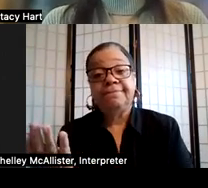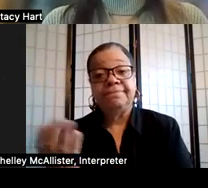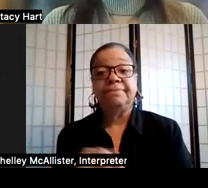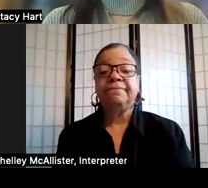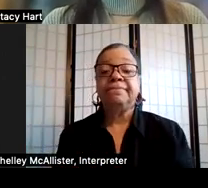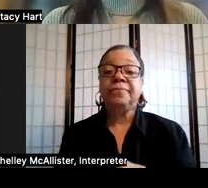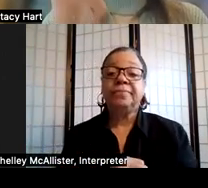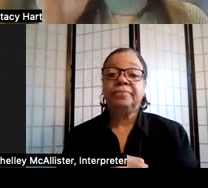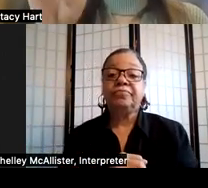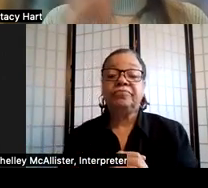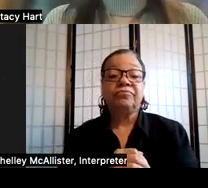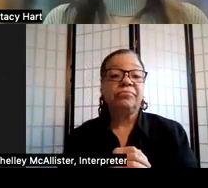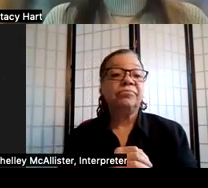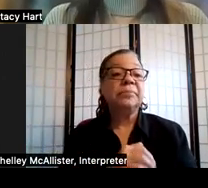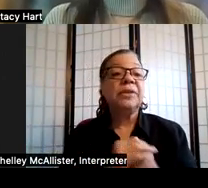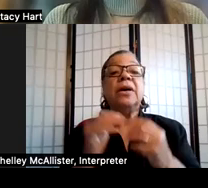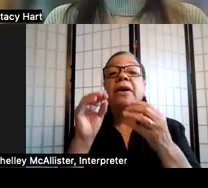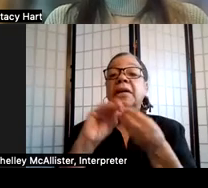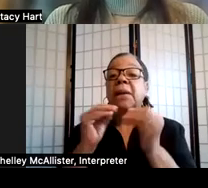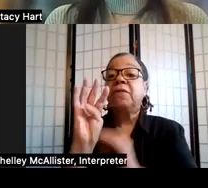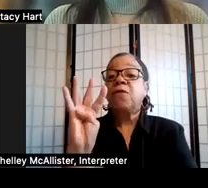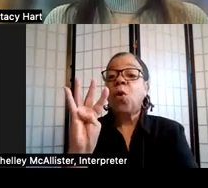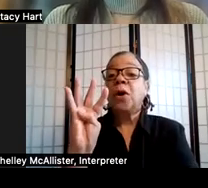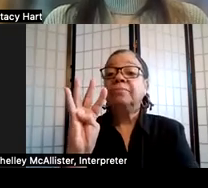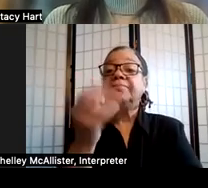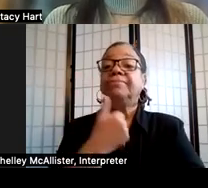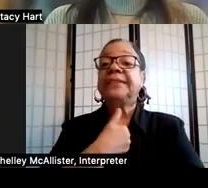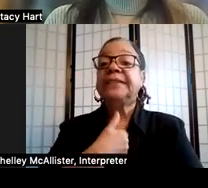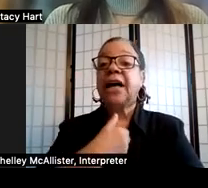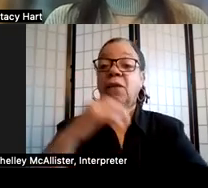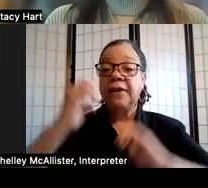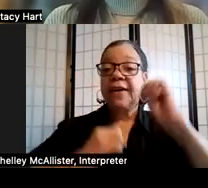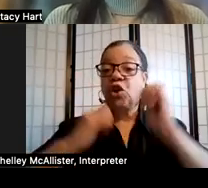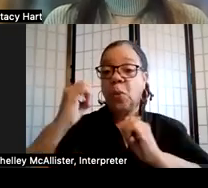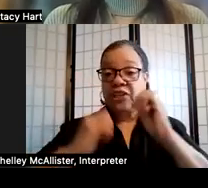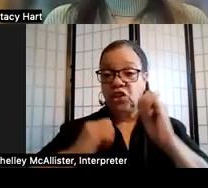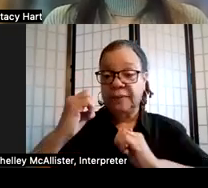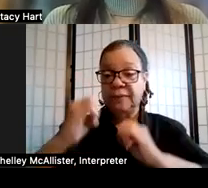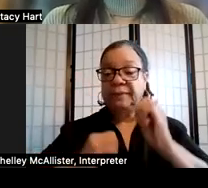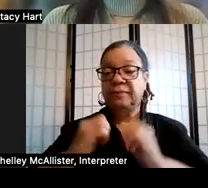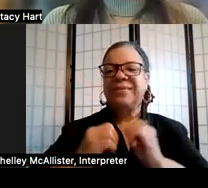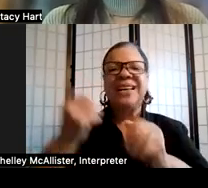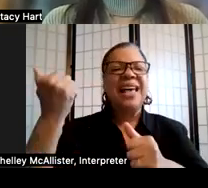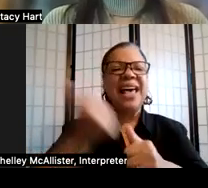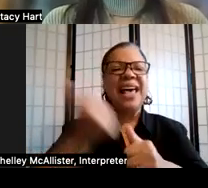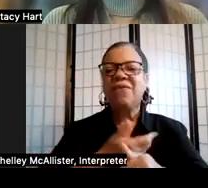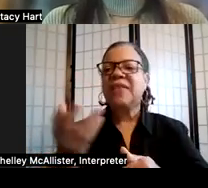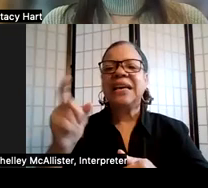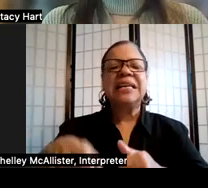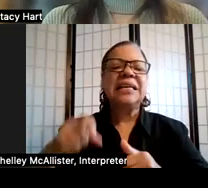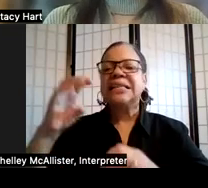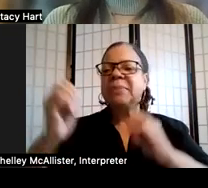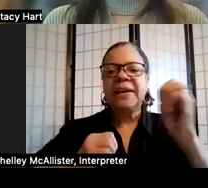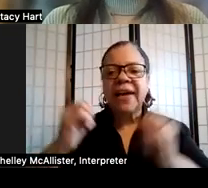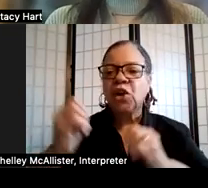Next slide. Fourth requirement, self-evaluation. Everything needs to be